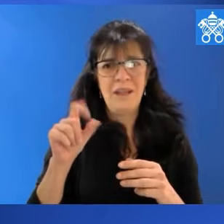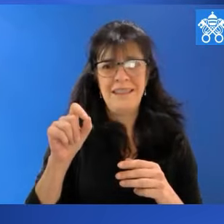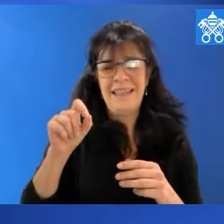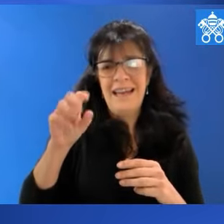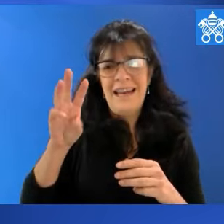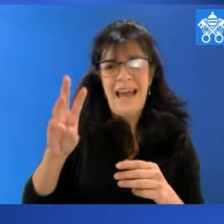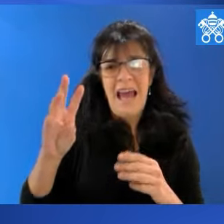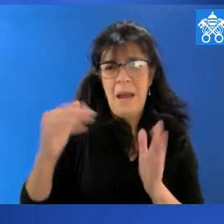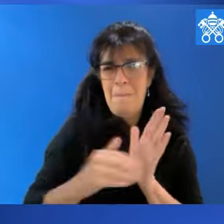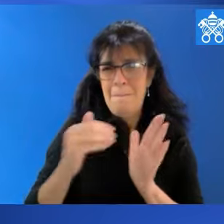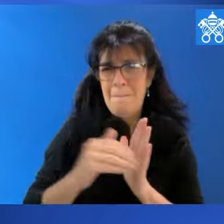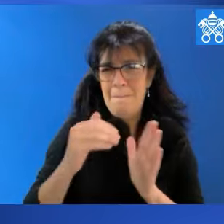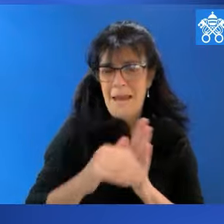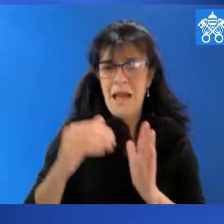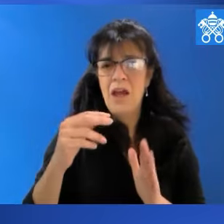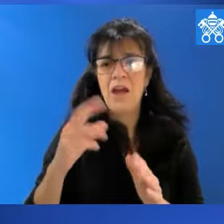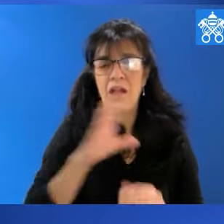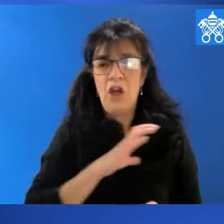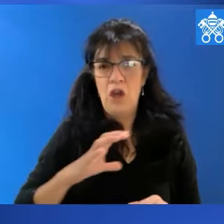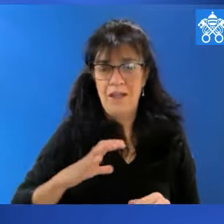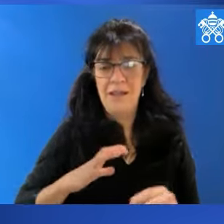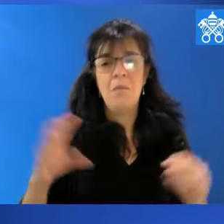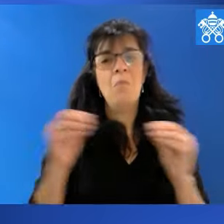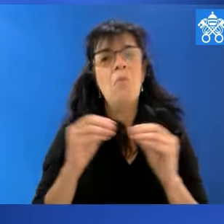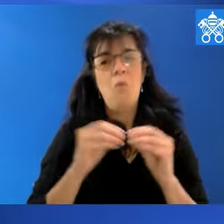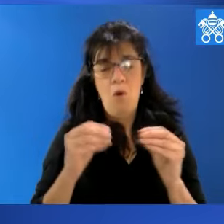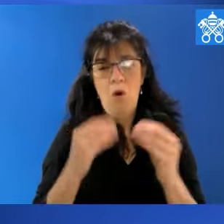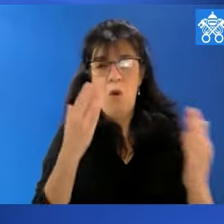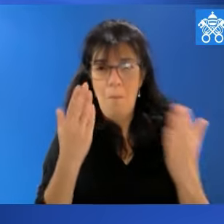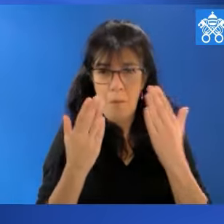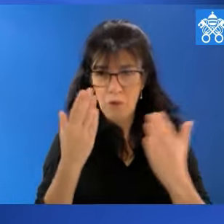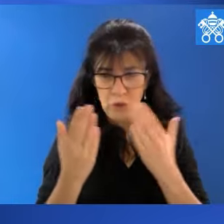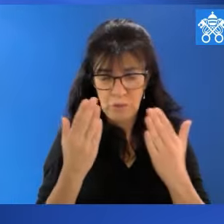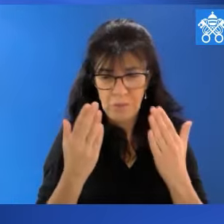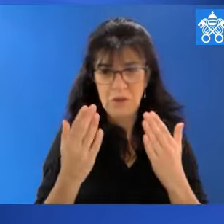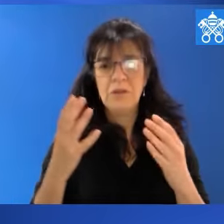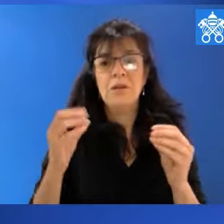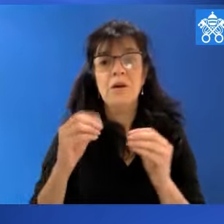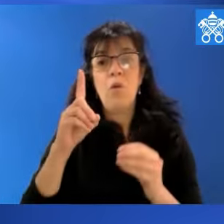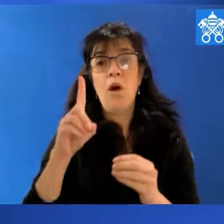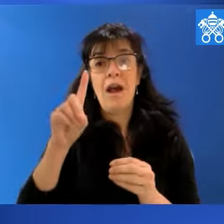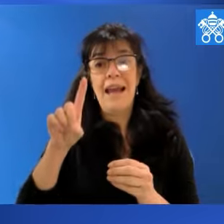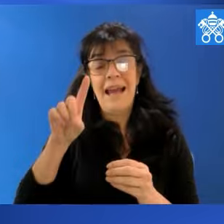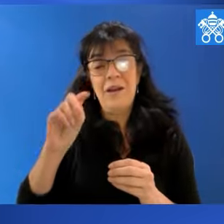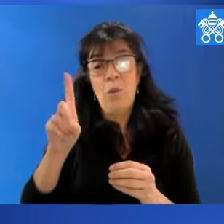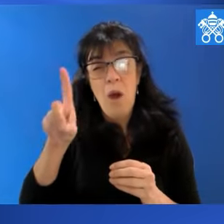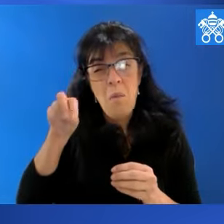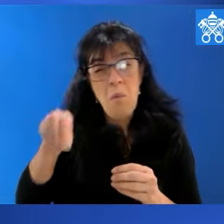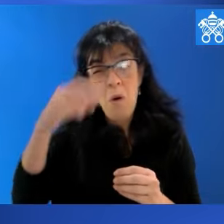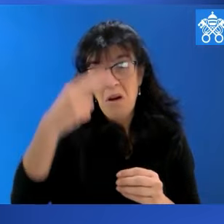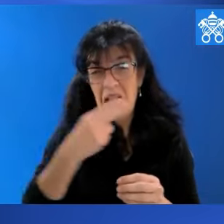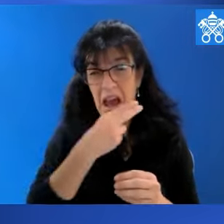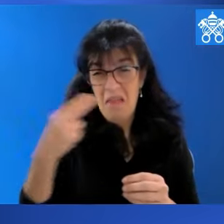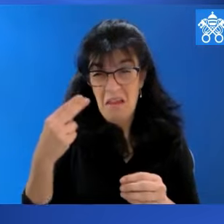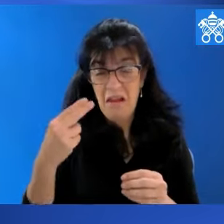Christians, of whom 8.5 million are Catholics. Then the Holy Father will move